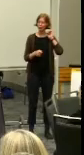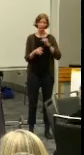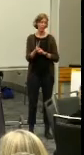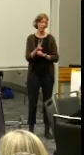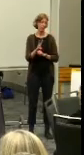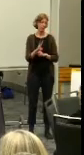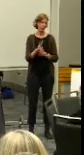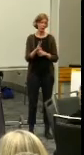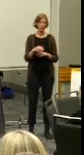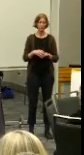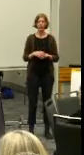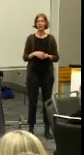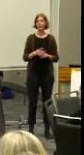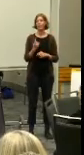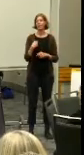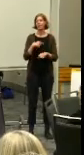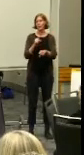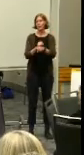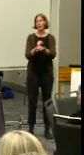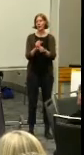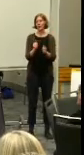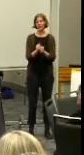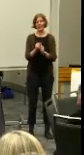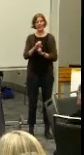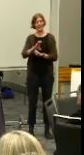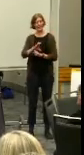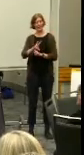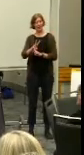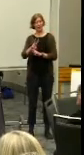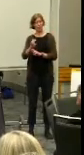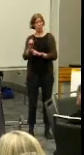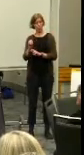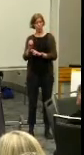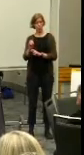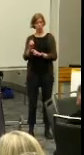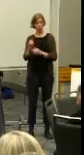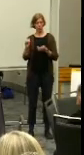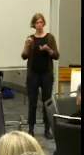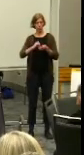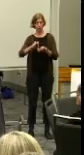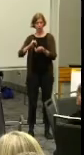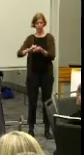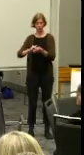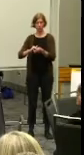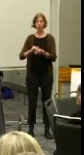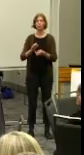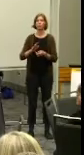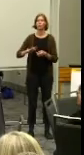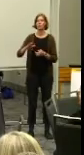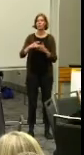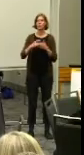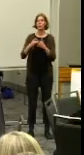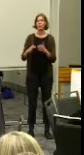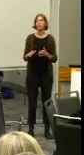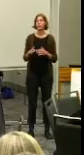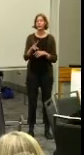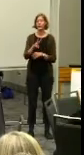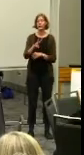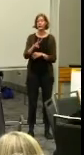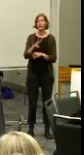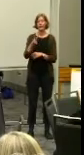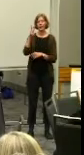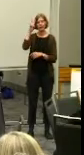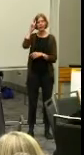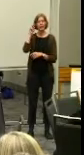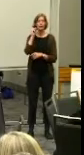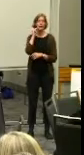closely with CBO partners. So whether that's the Chukis community and working with their leaders, working with the Vietnamese community. So we've